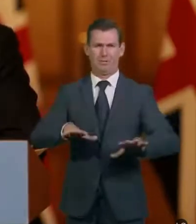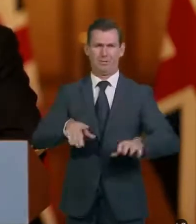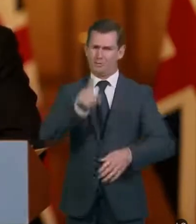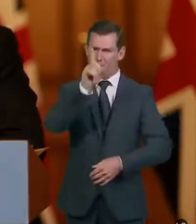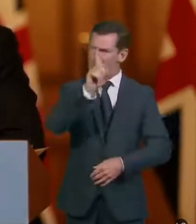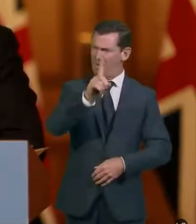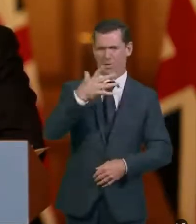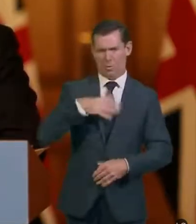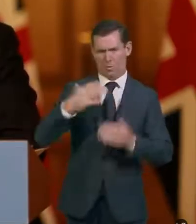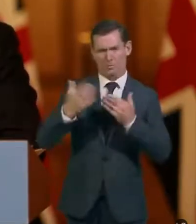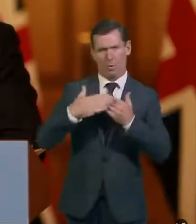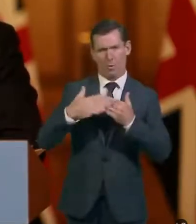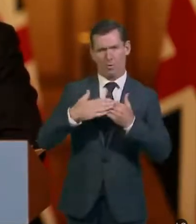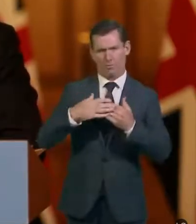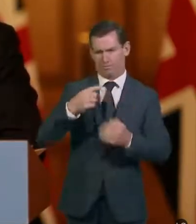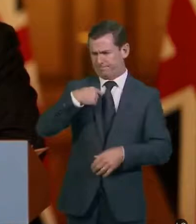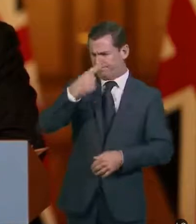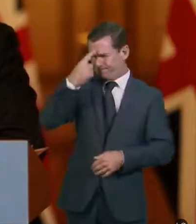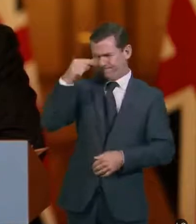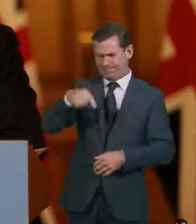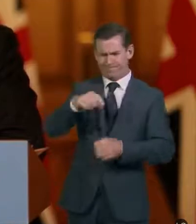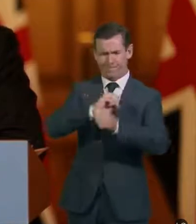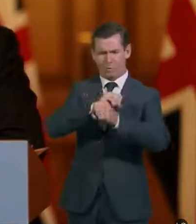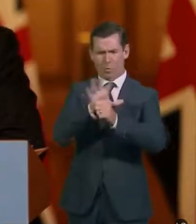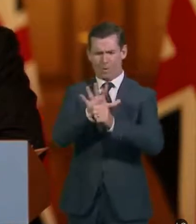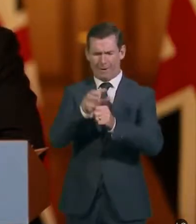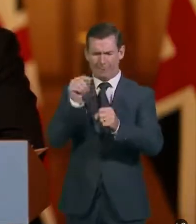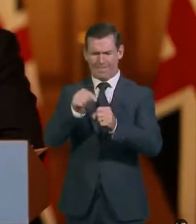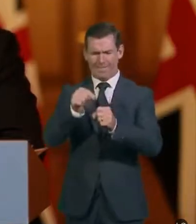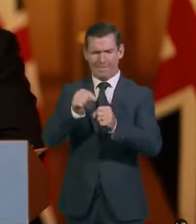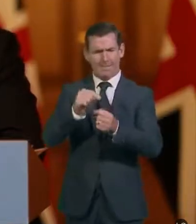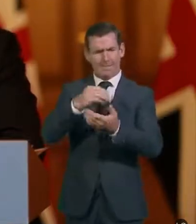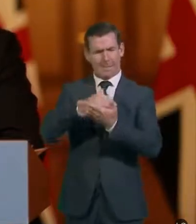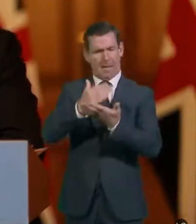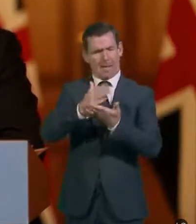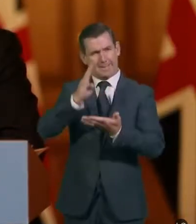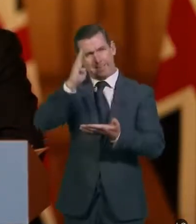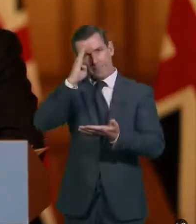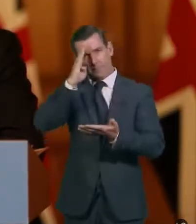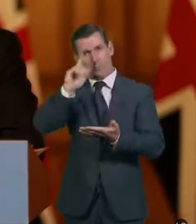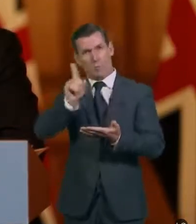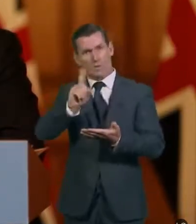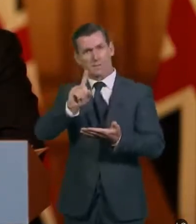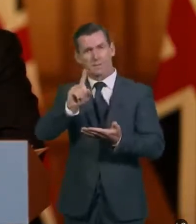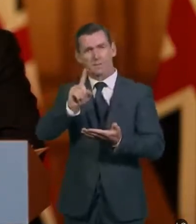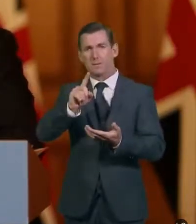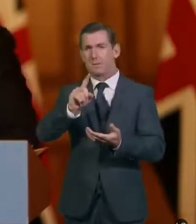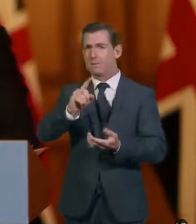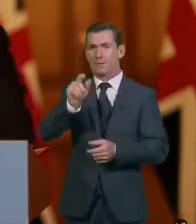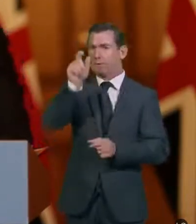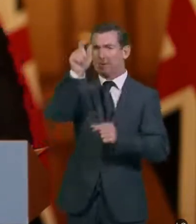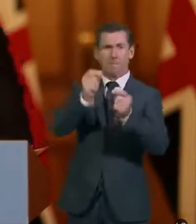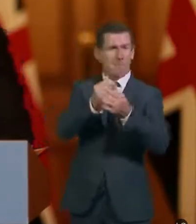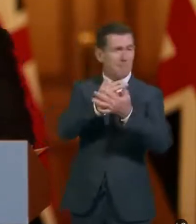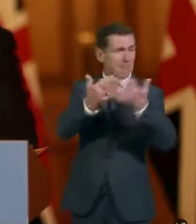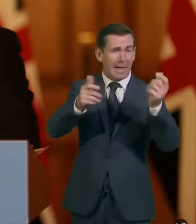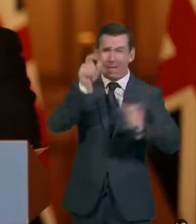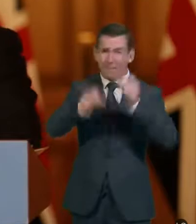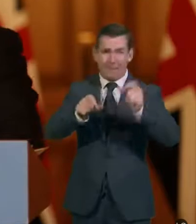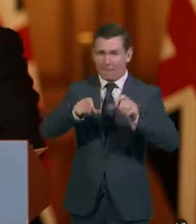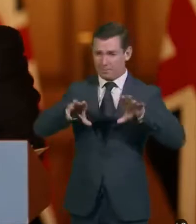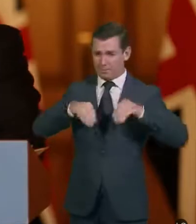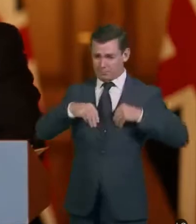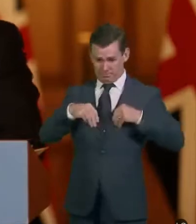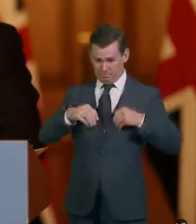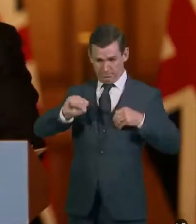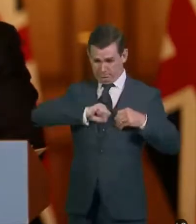this disease is that people without any symptoms can infect many others without realizing